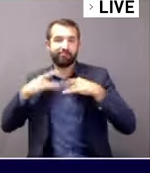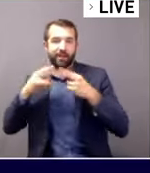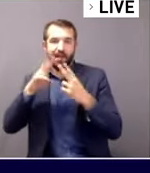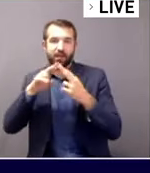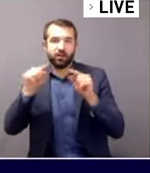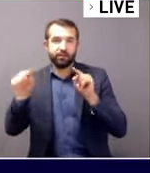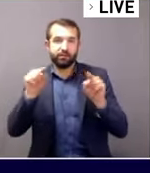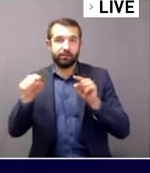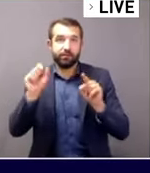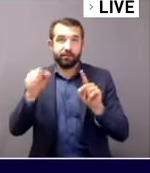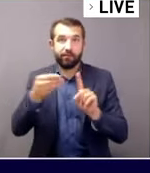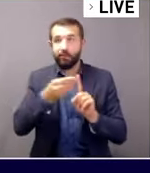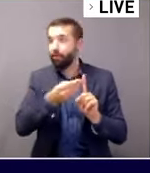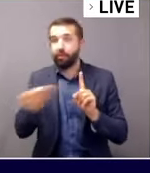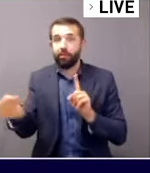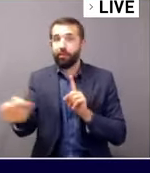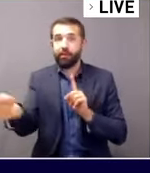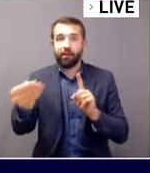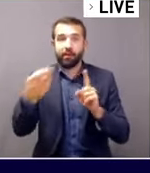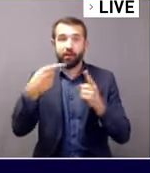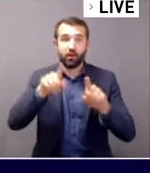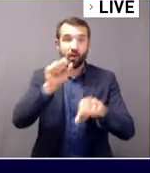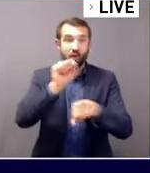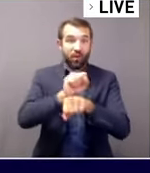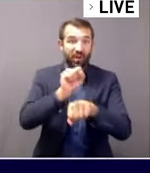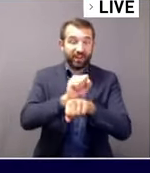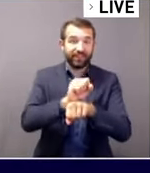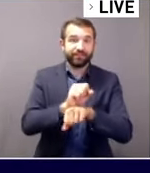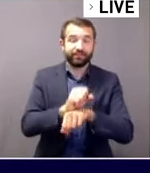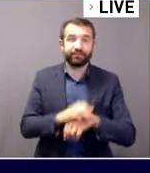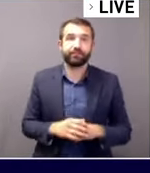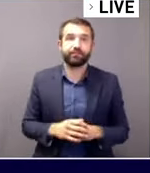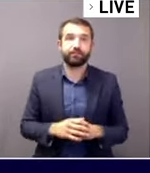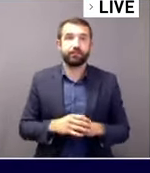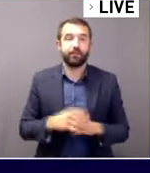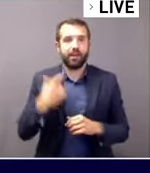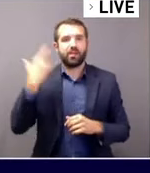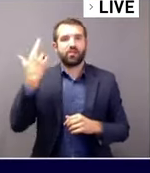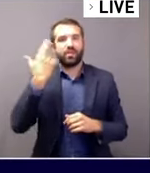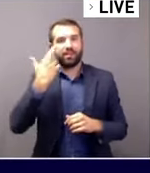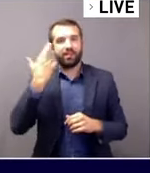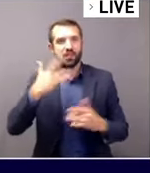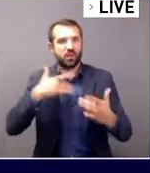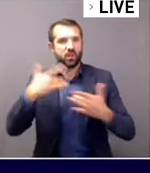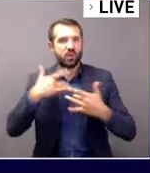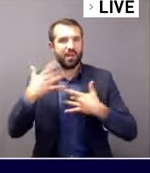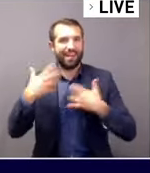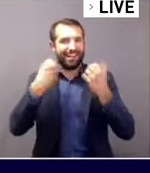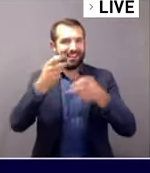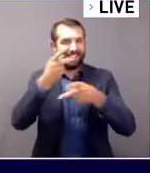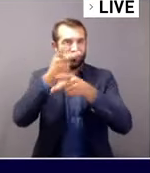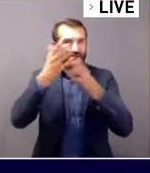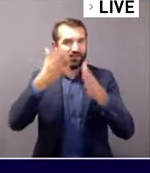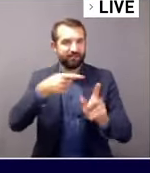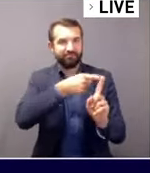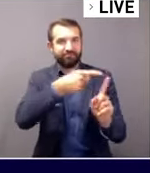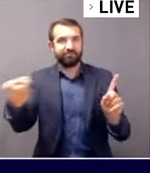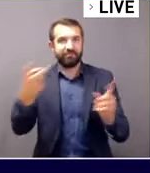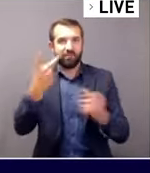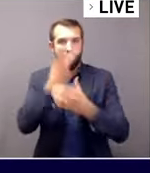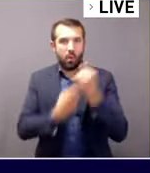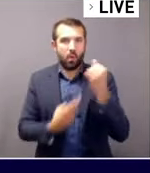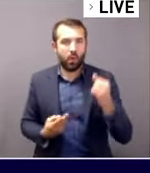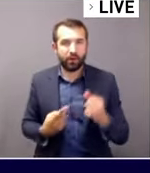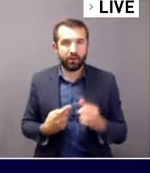others. So when we think about healthcare workers, the reason we are concerned is for the possibility of both, that a healthcare worker could